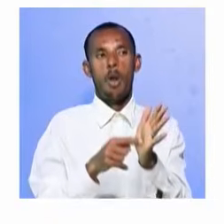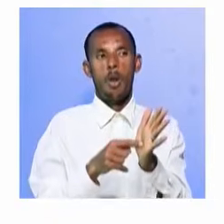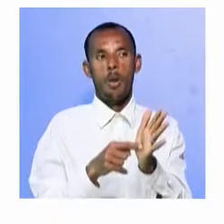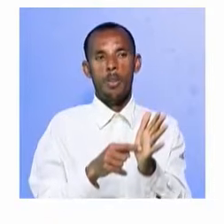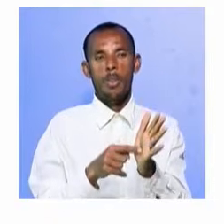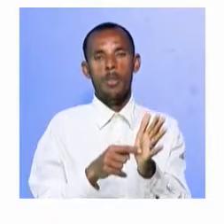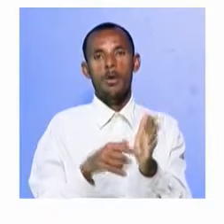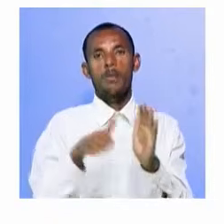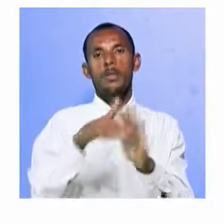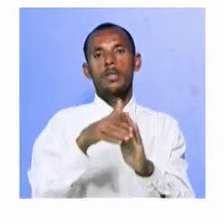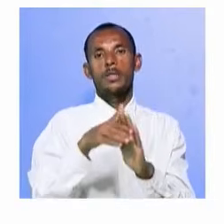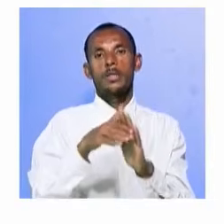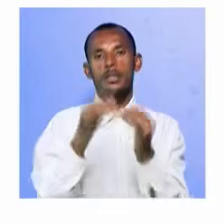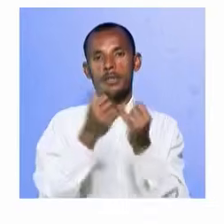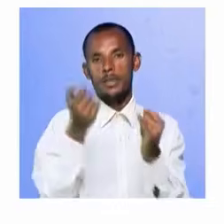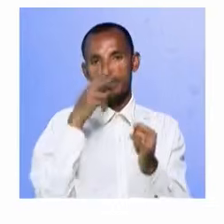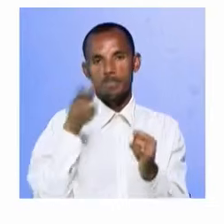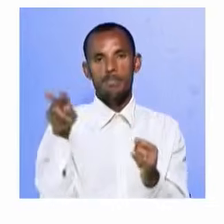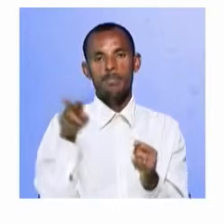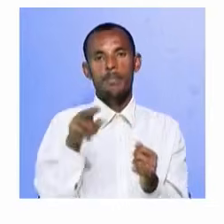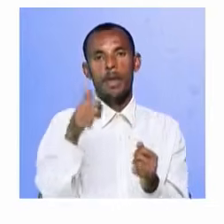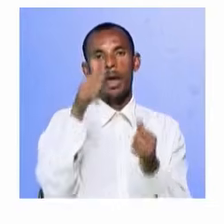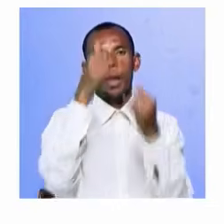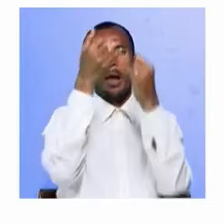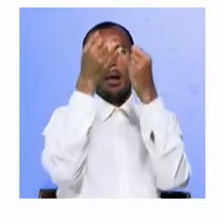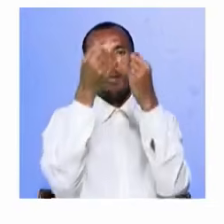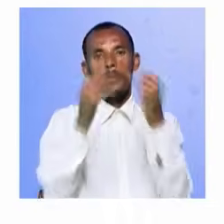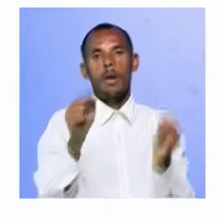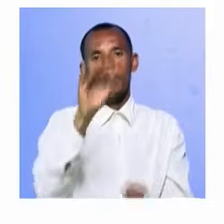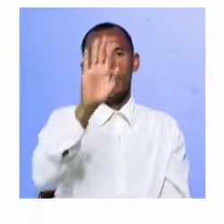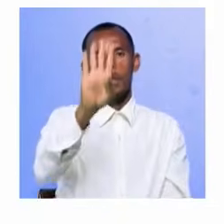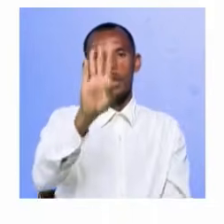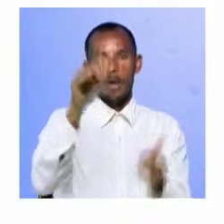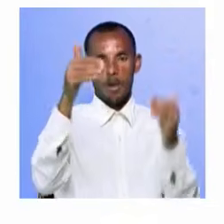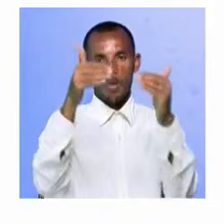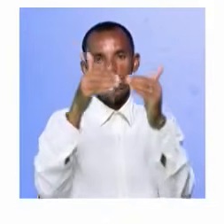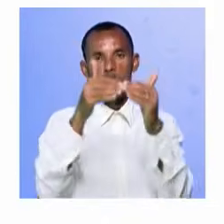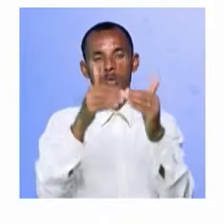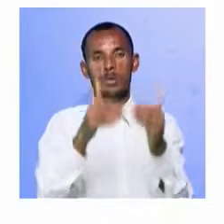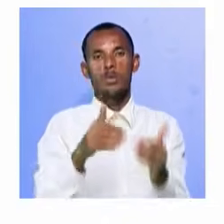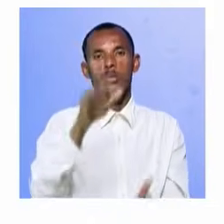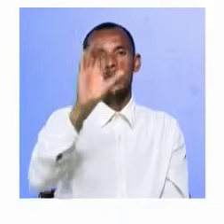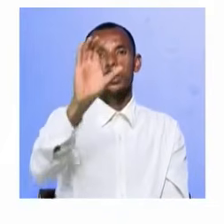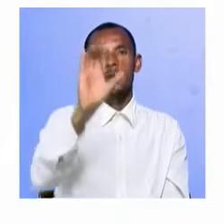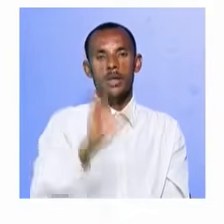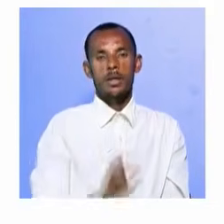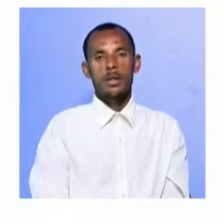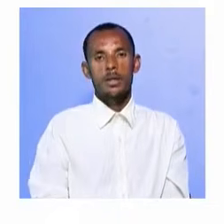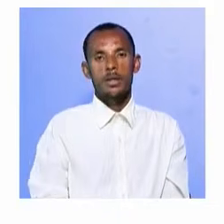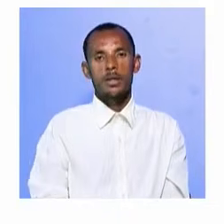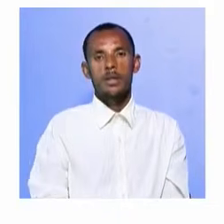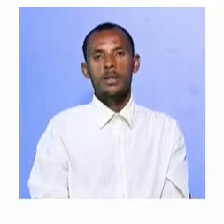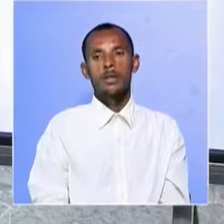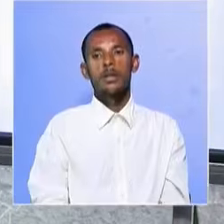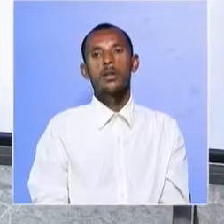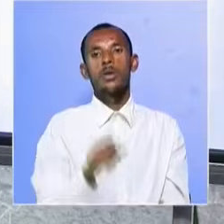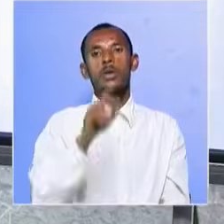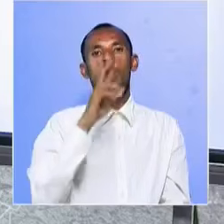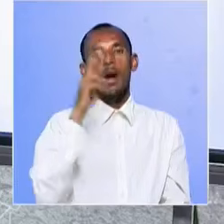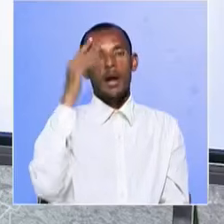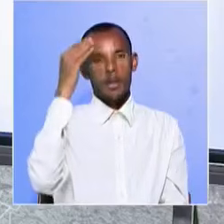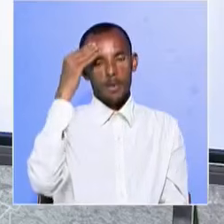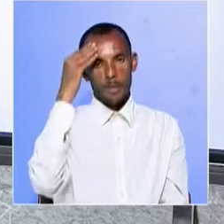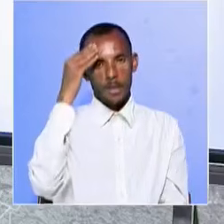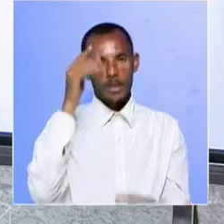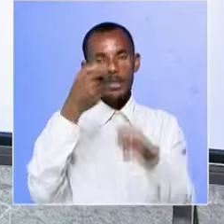to represent division. A divided by B is equal to C. Okay, you are familiar with